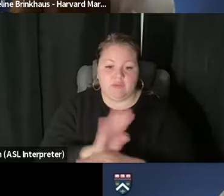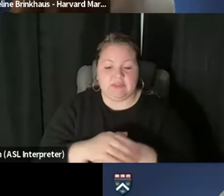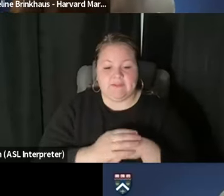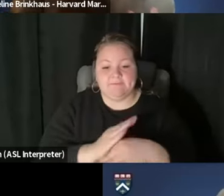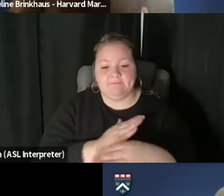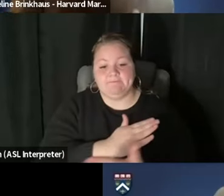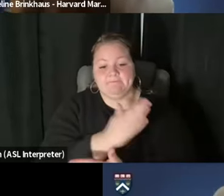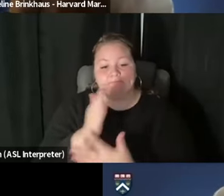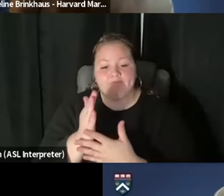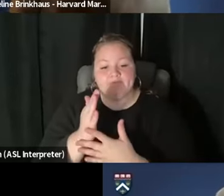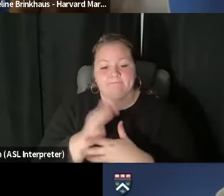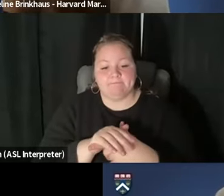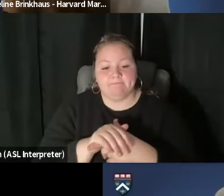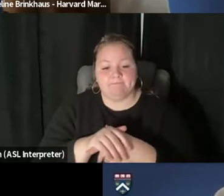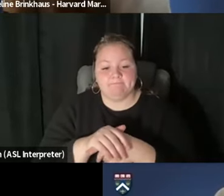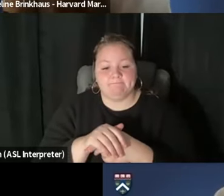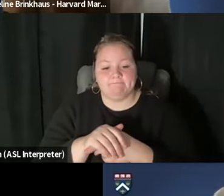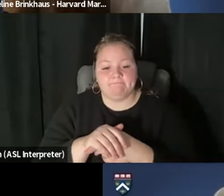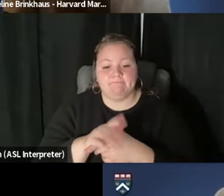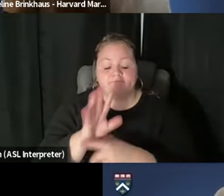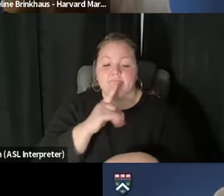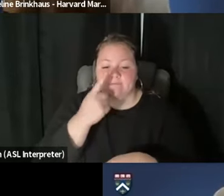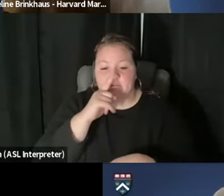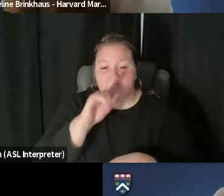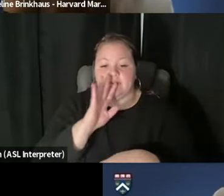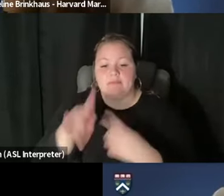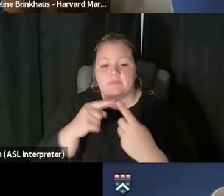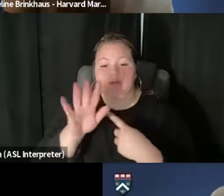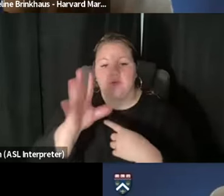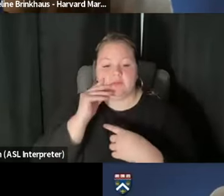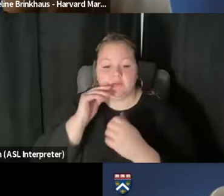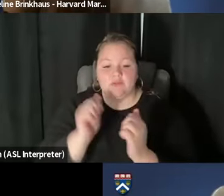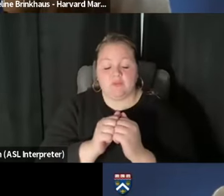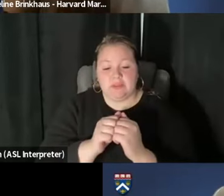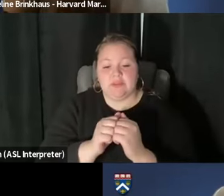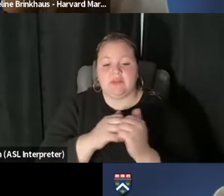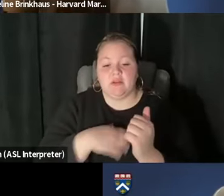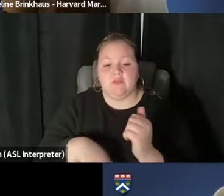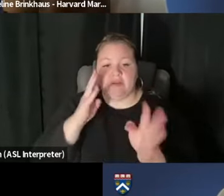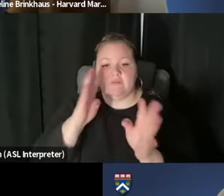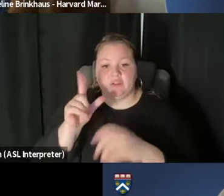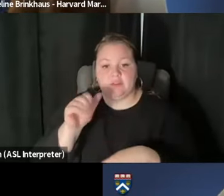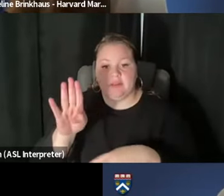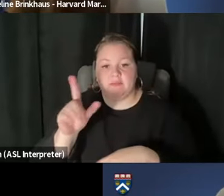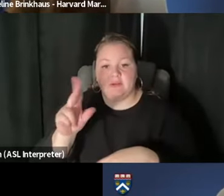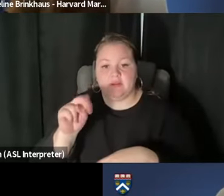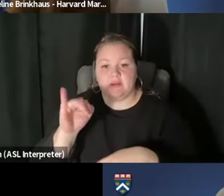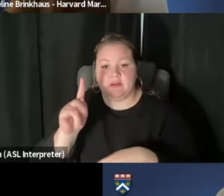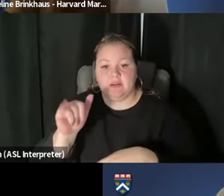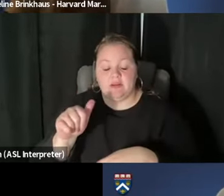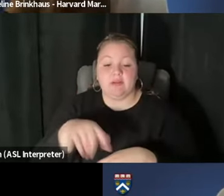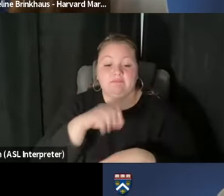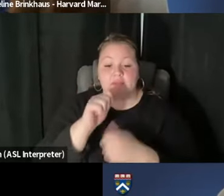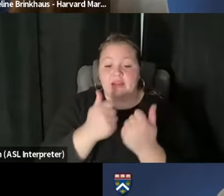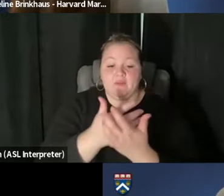tell us a little bit about your experience working with the Harvard Innovation Labs? Yeah, all the work I'm doing today is because actually of the